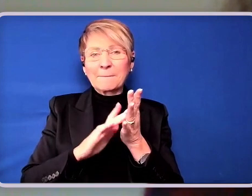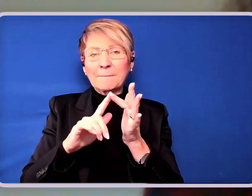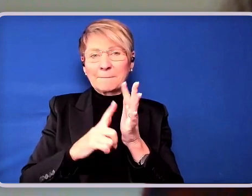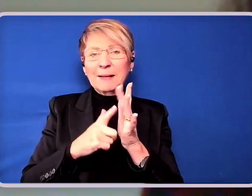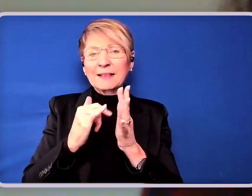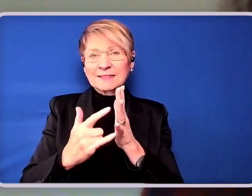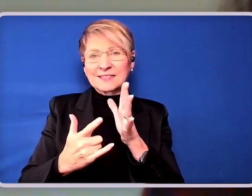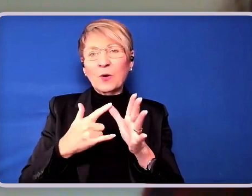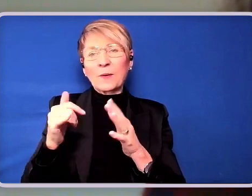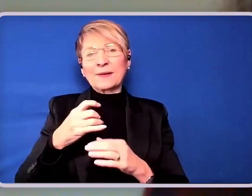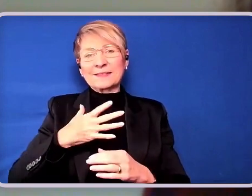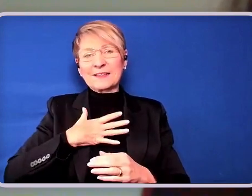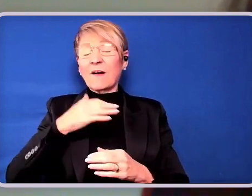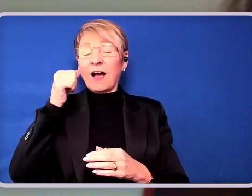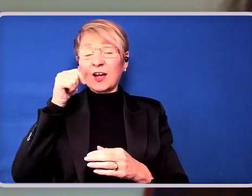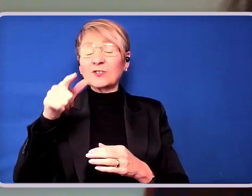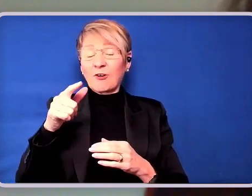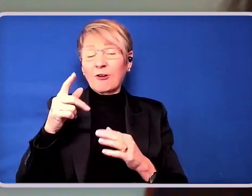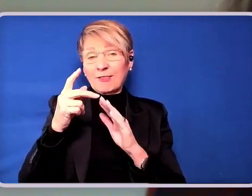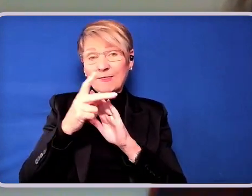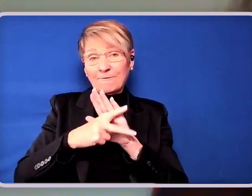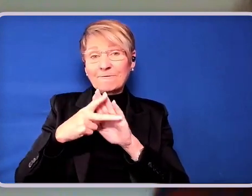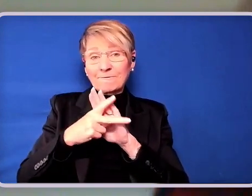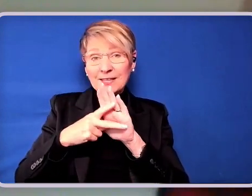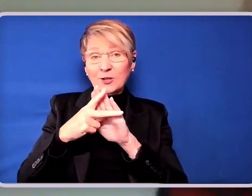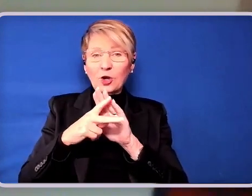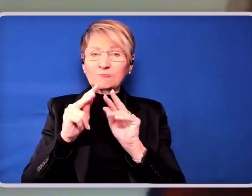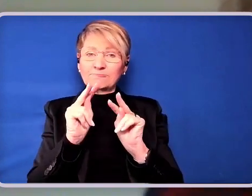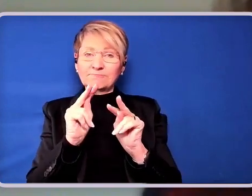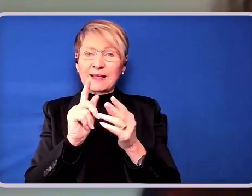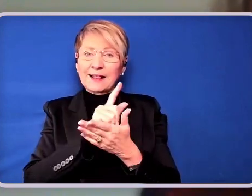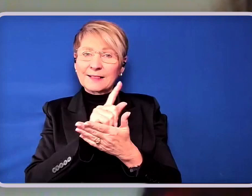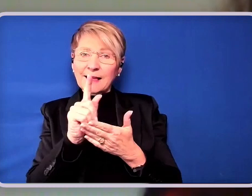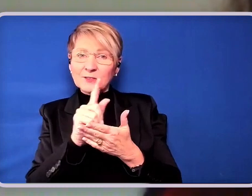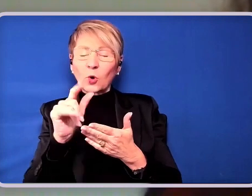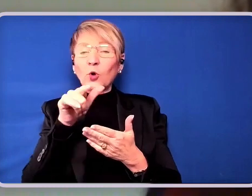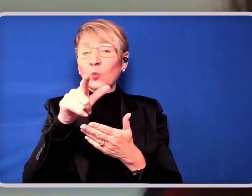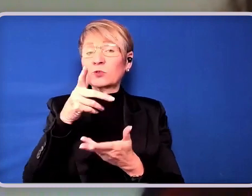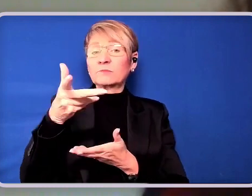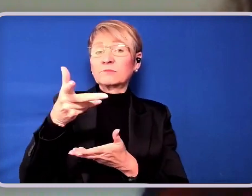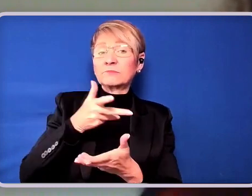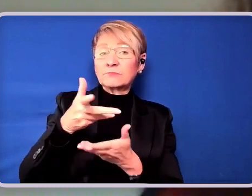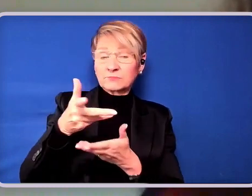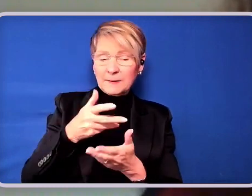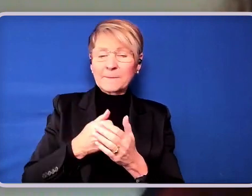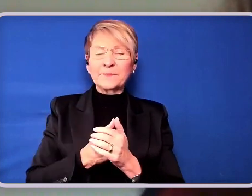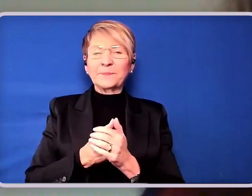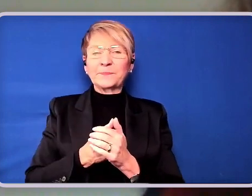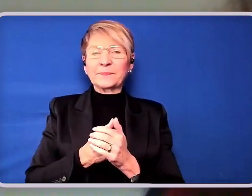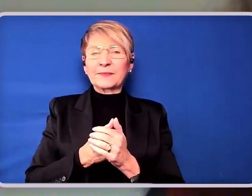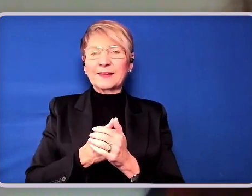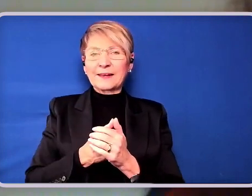the video is accessible, but if you want to chat about anything. Just a warning, but it is